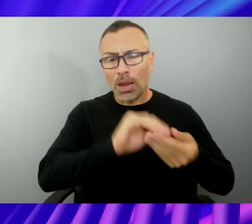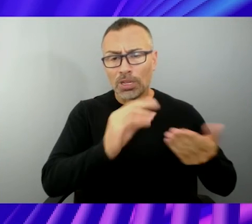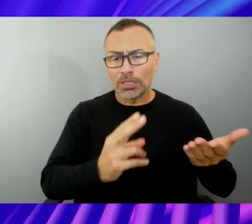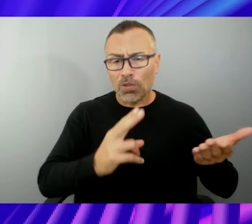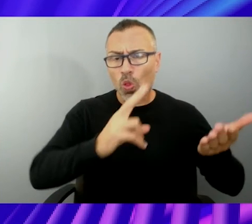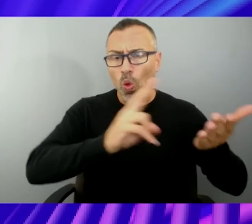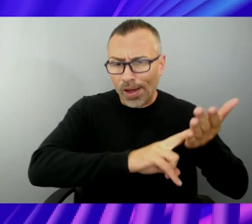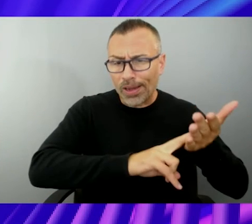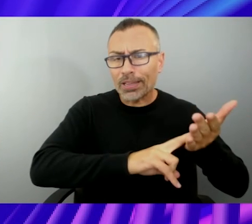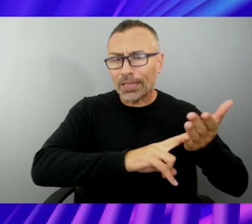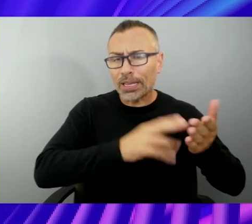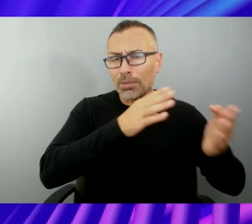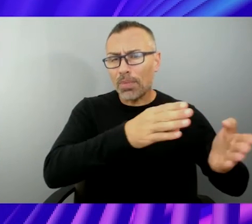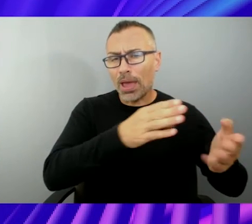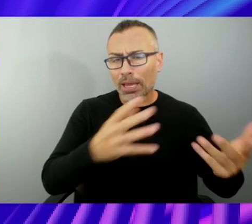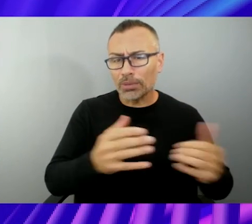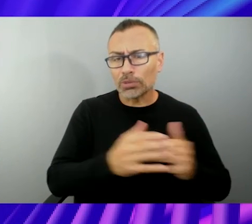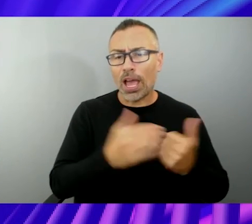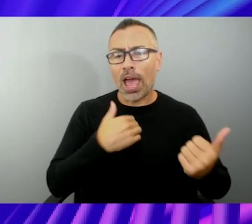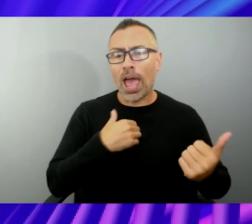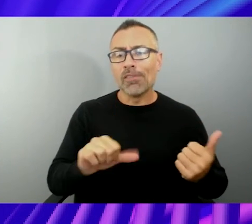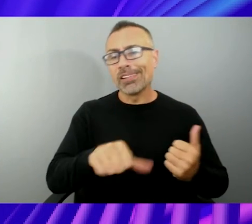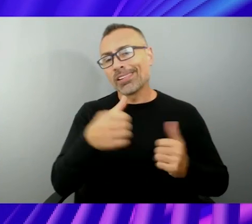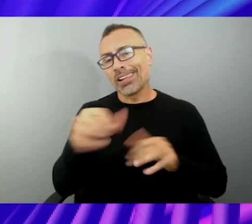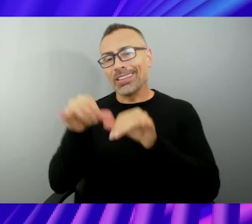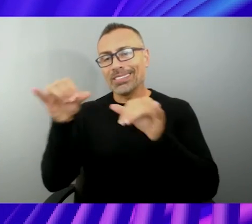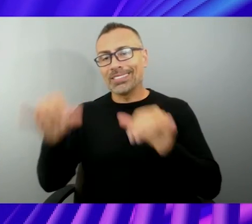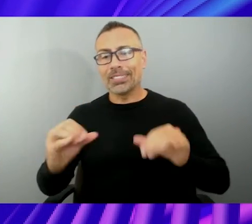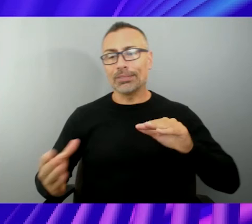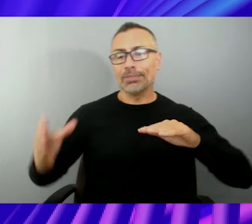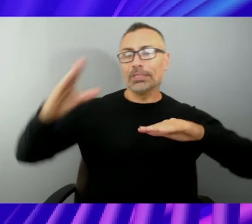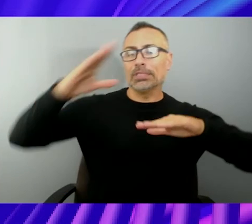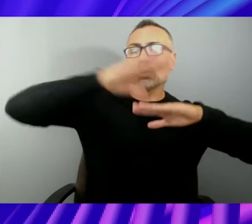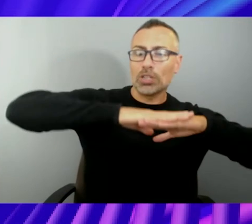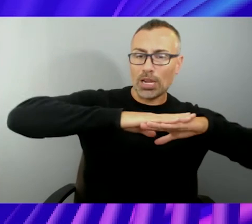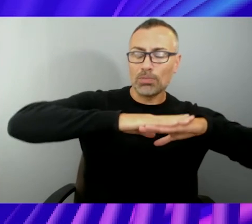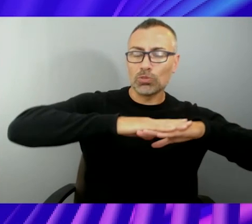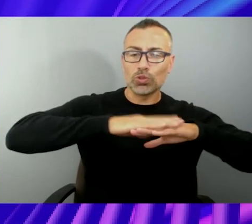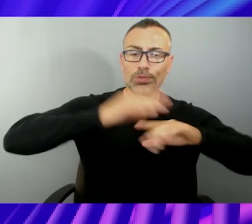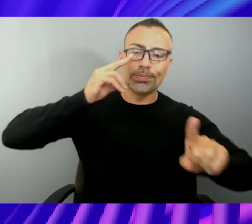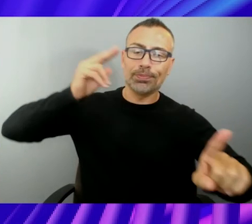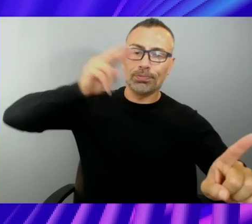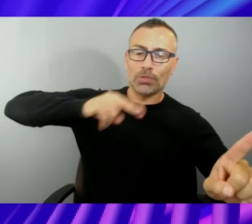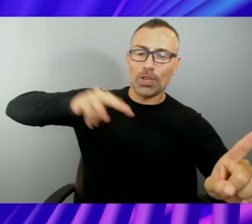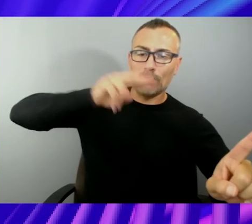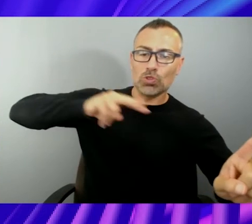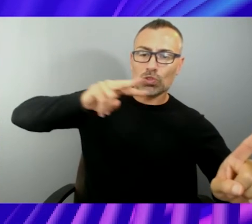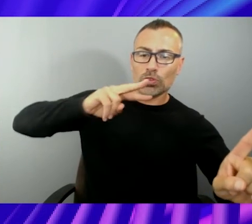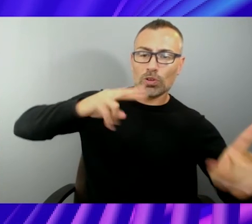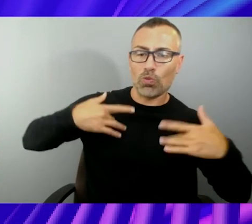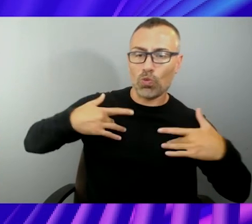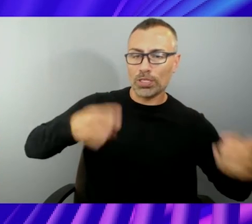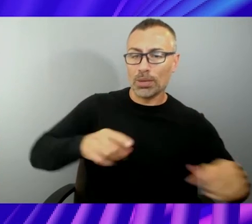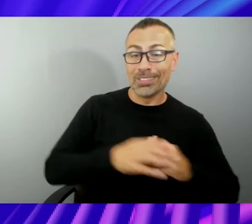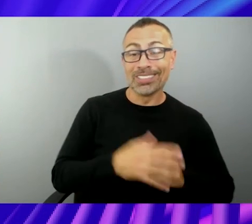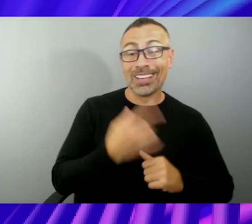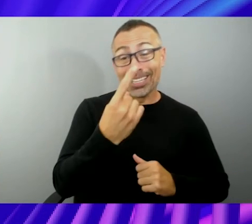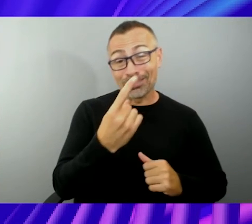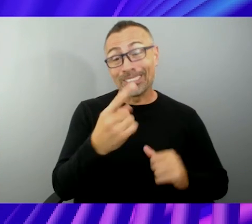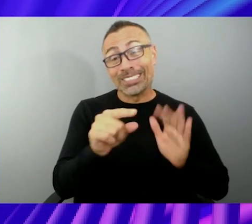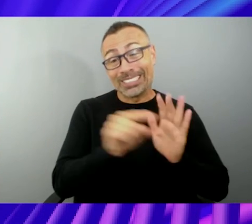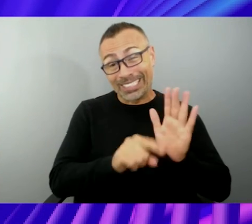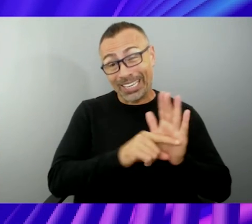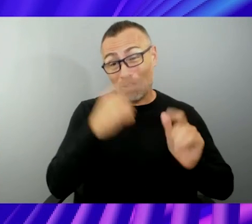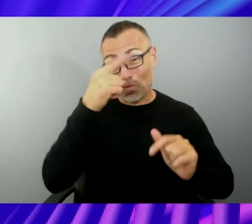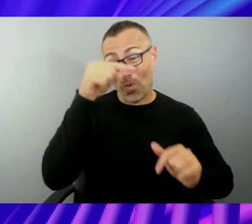like an intelligent system sitting on top of it to try and understand what's going on, right? So that is one of the cons of choreography. So monitoring and observability